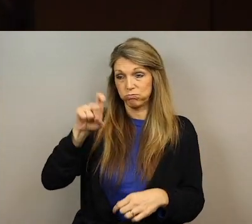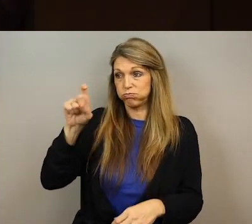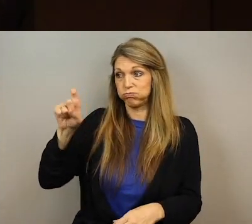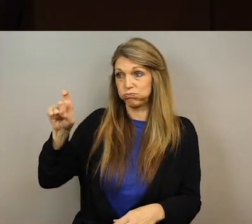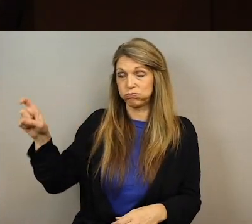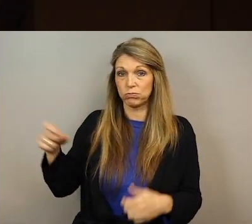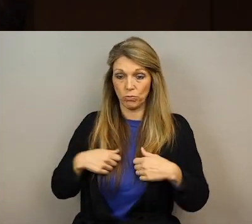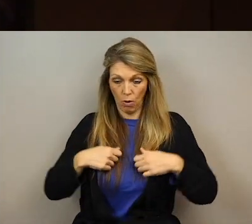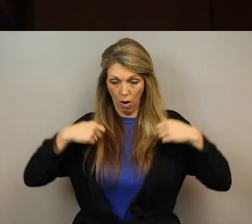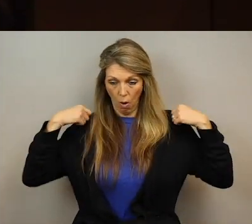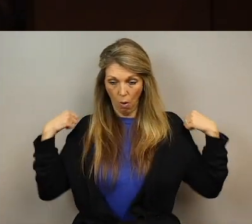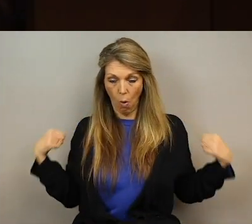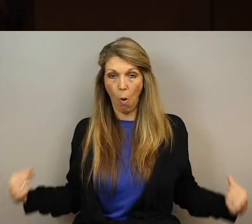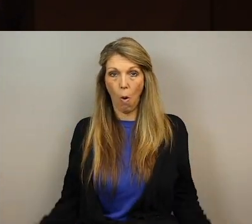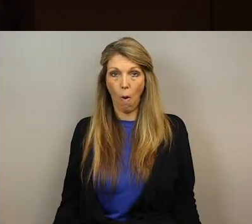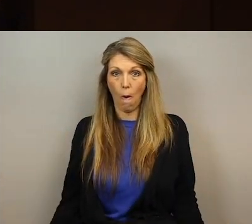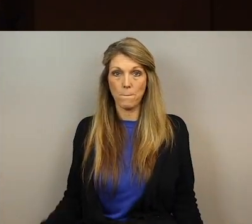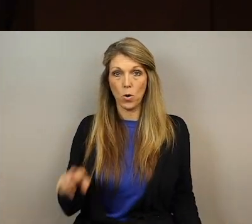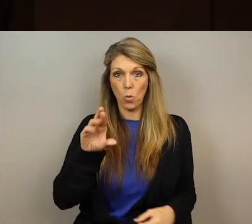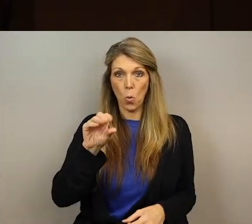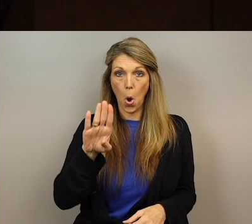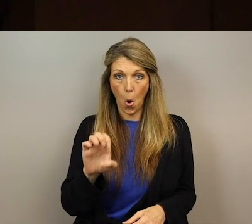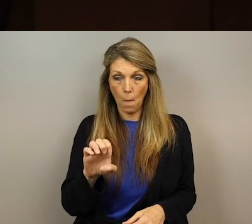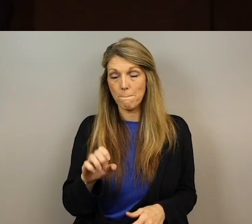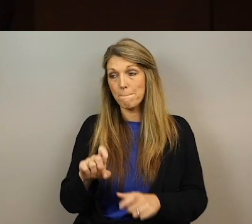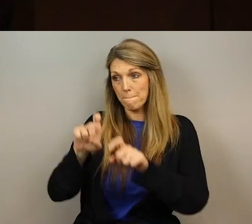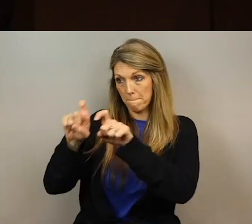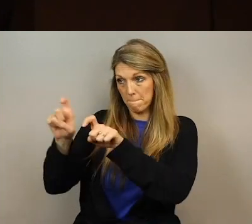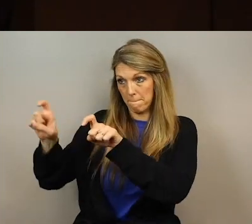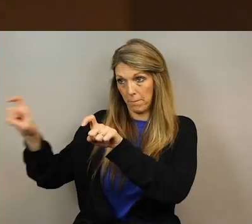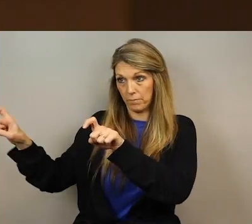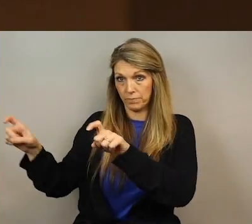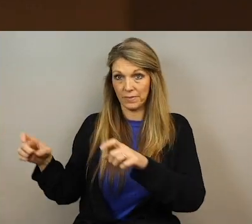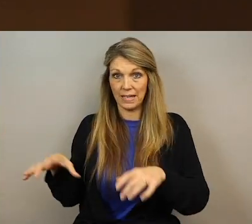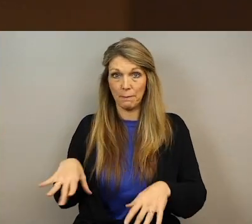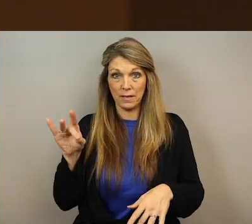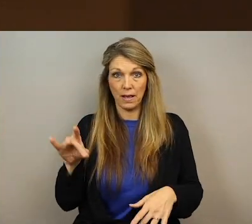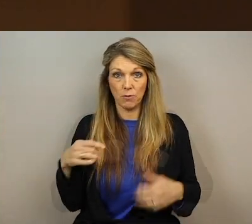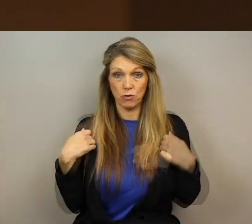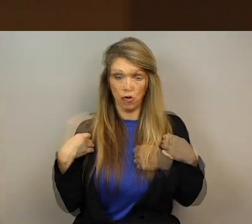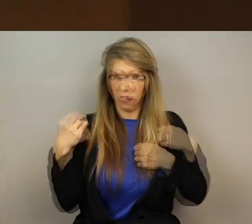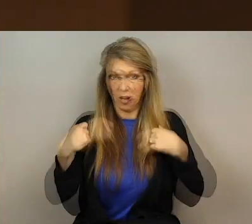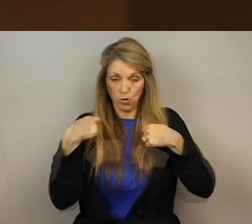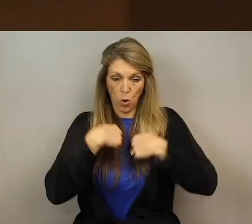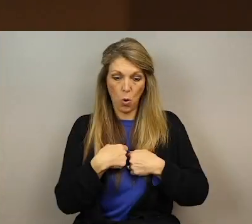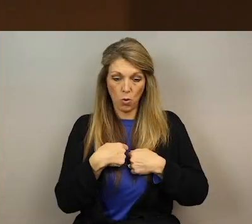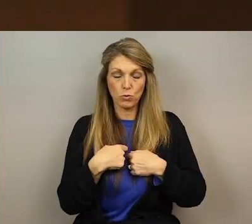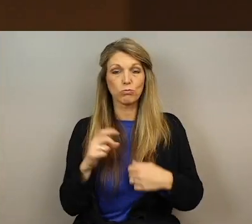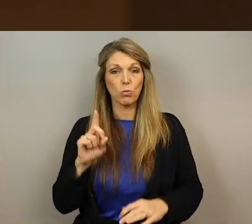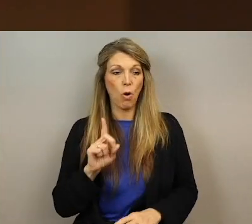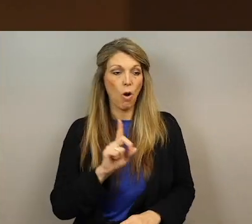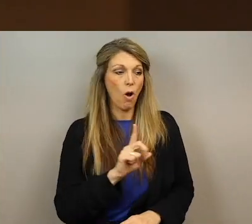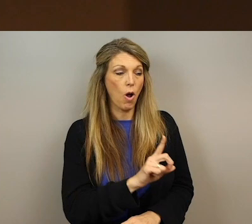bench, took off his black judge's robe, hung it on the coat rack, picked up his coat to go outside, put that on, walked over